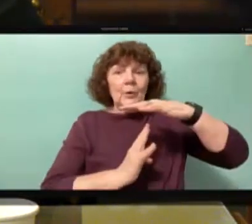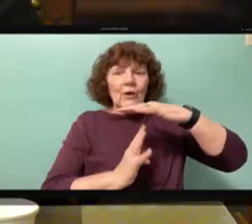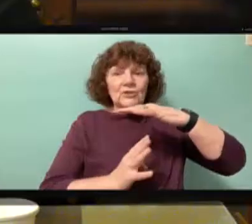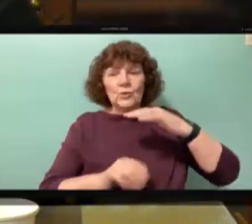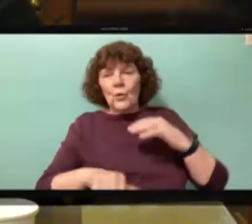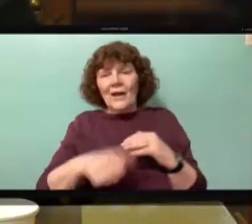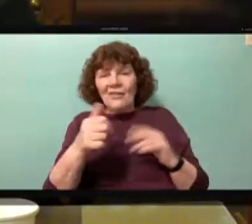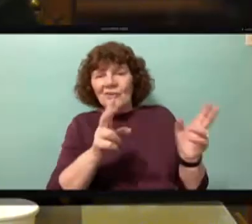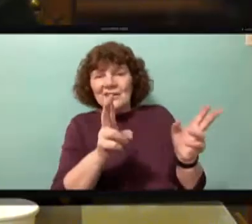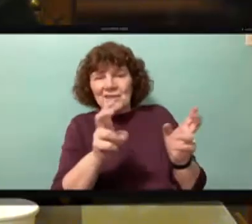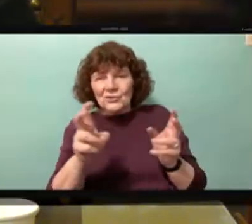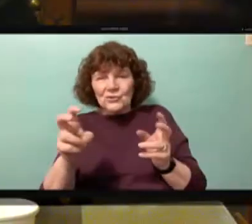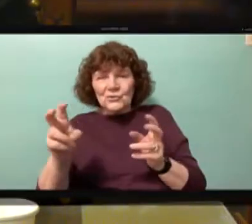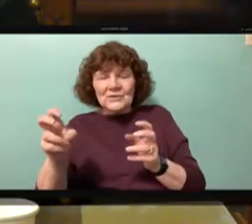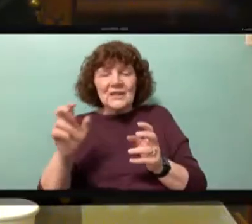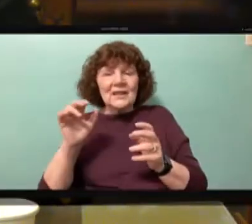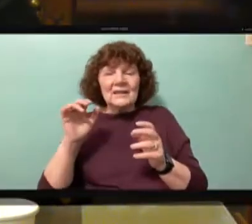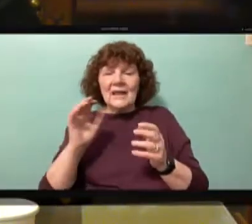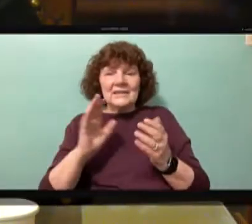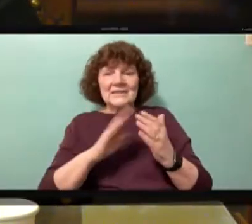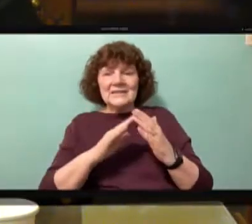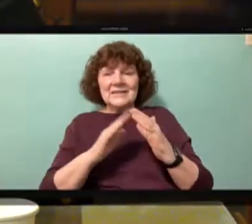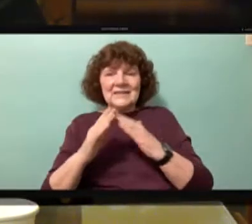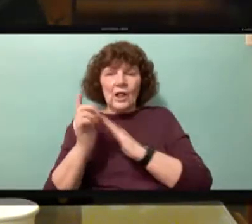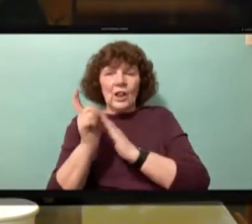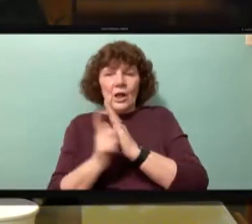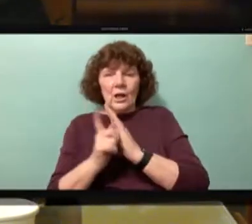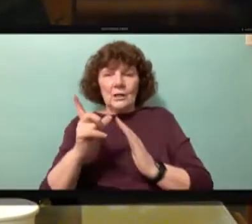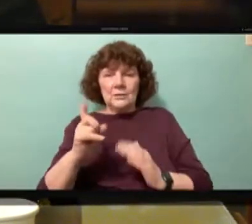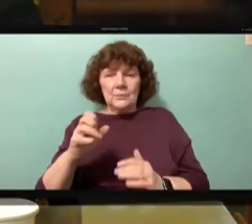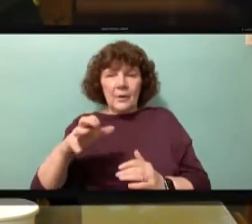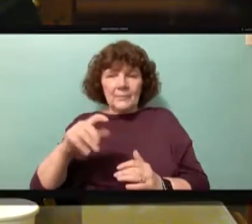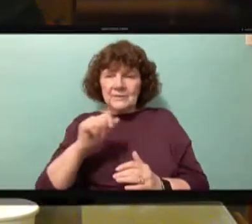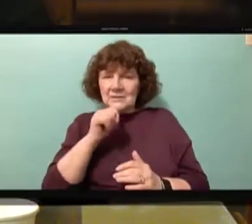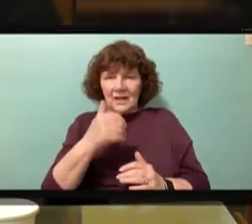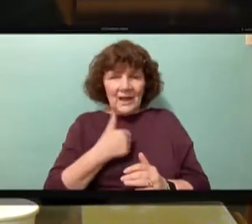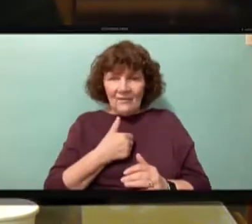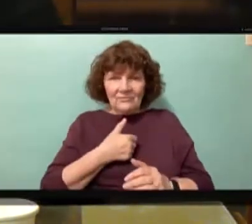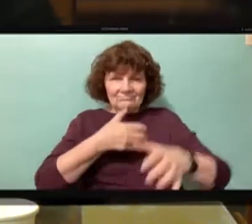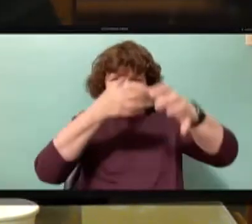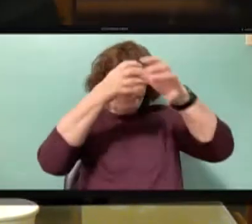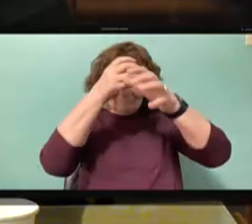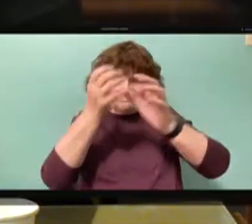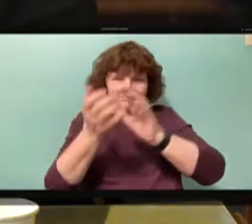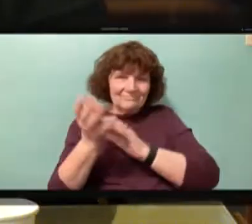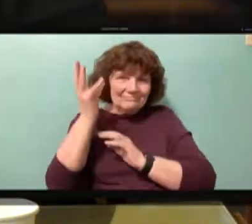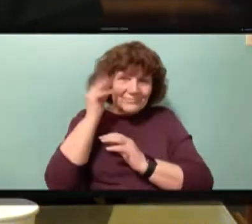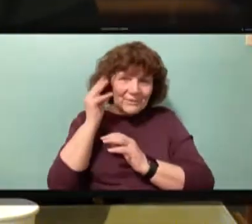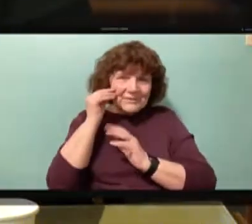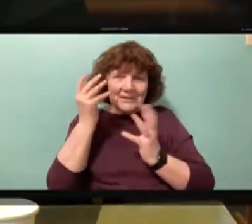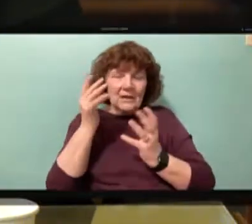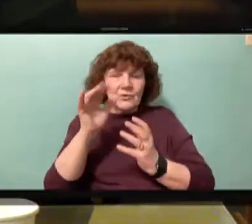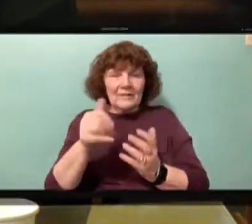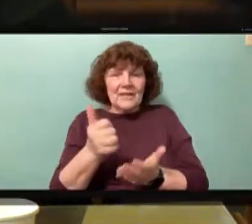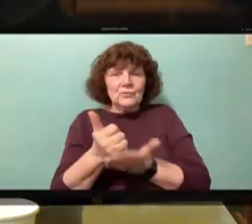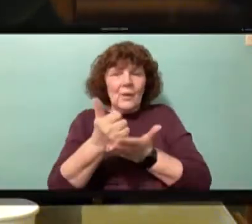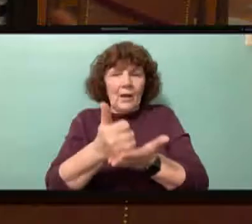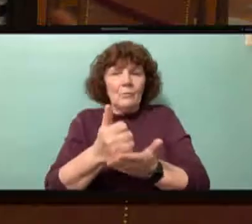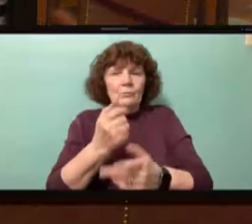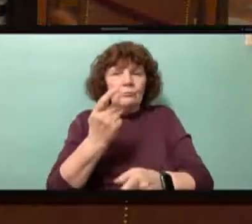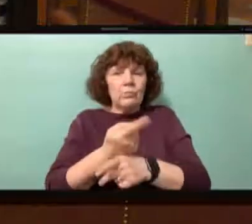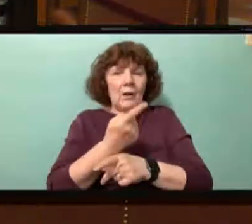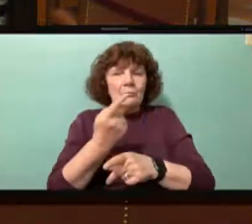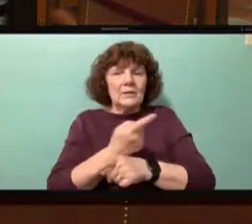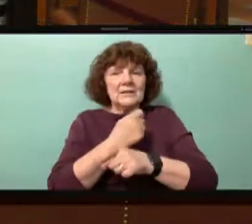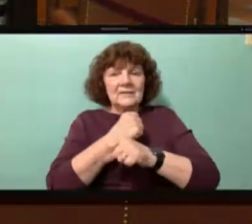the city law department does not have that expertise in. And so that's, you know, to help properly defend the city. And Okay. Just to clarify, that